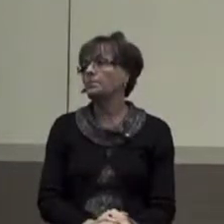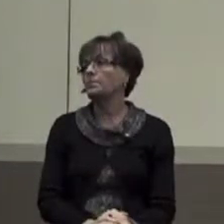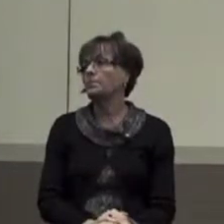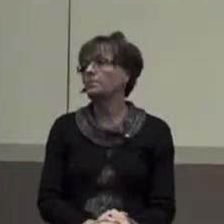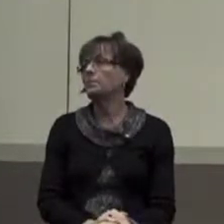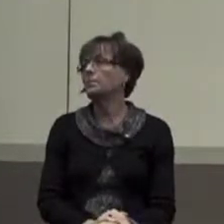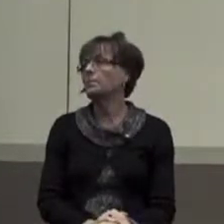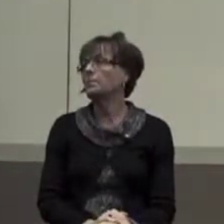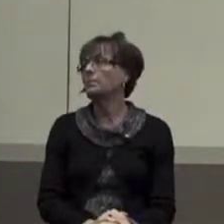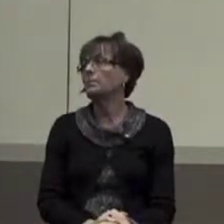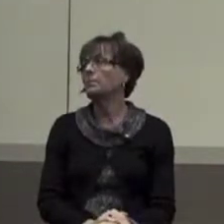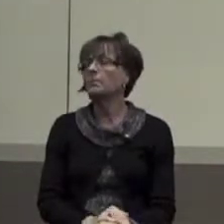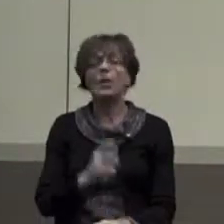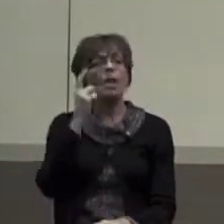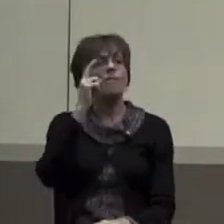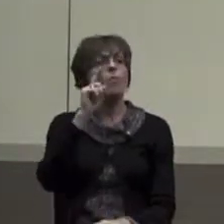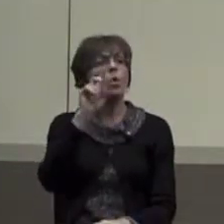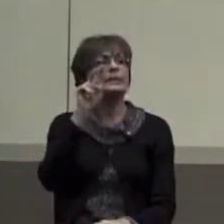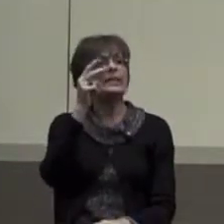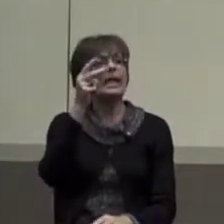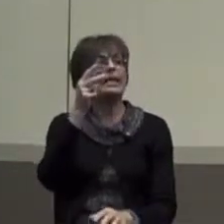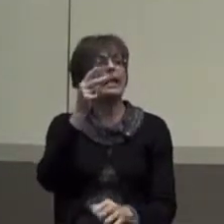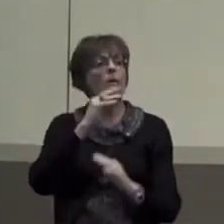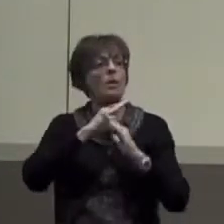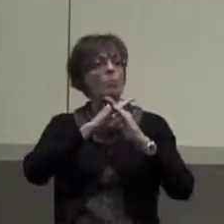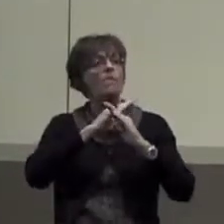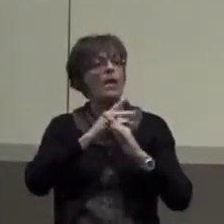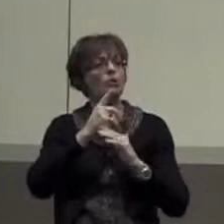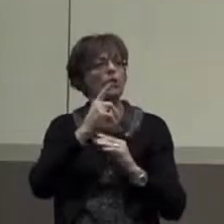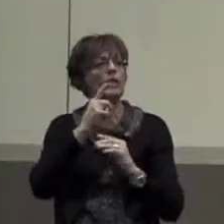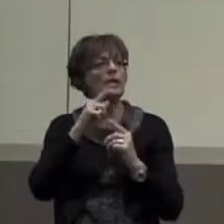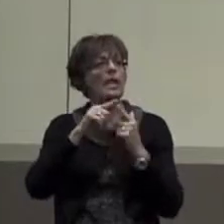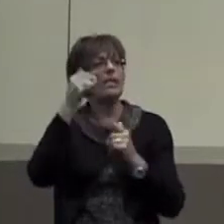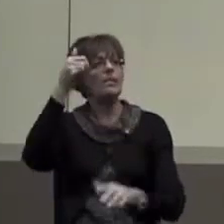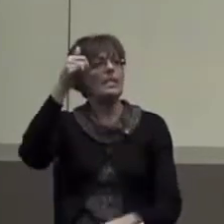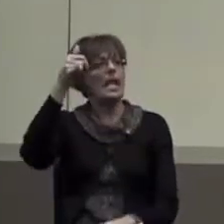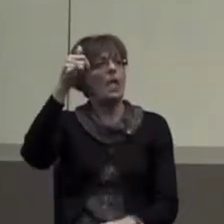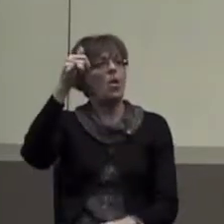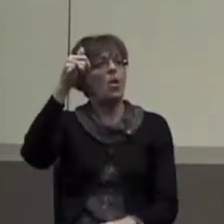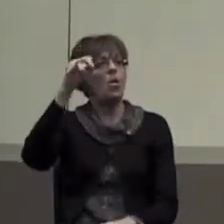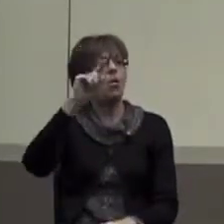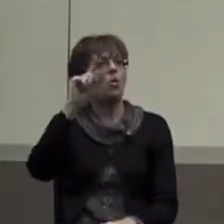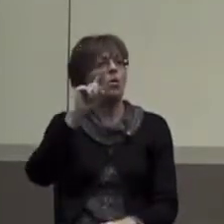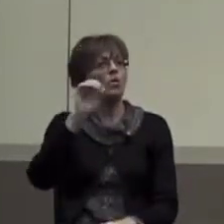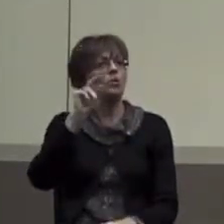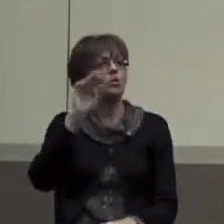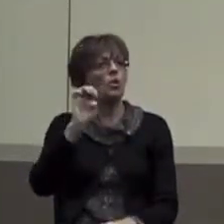For secondary prevention, these are your yellow zone students.